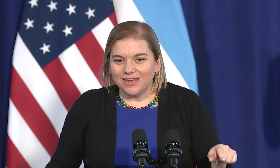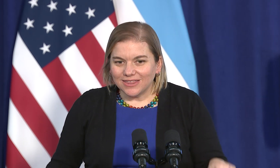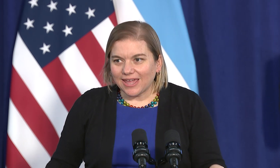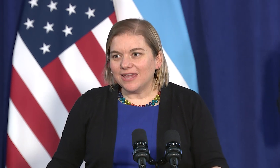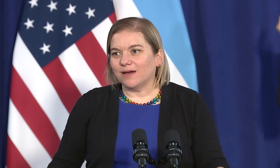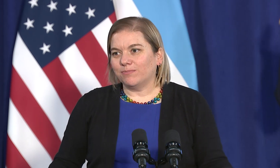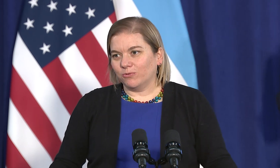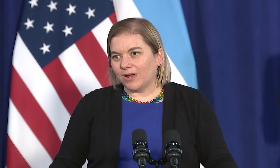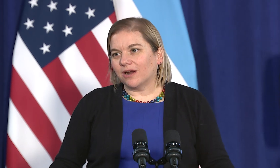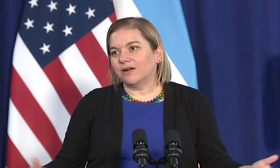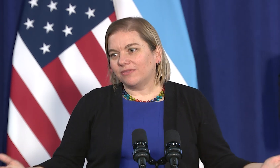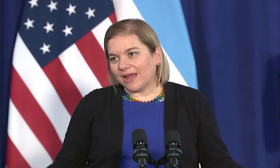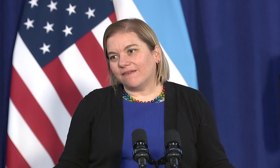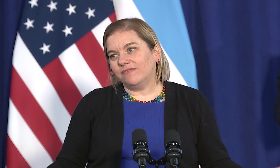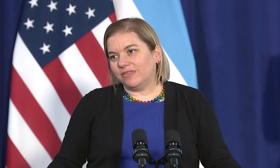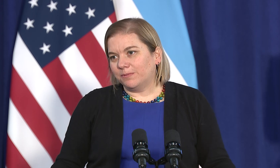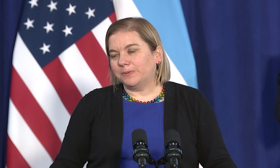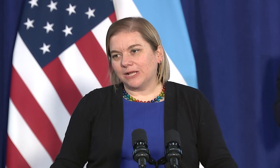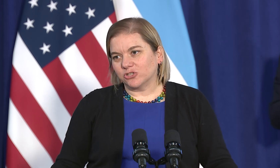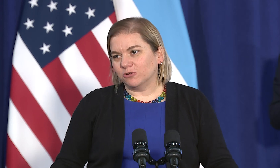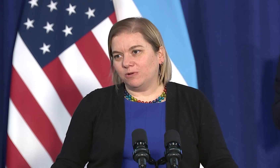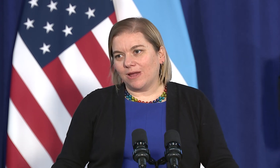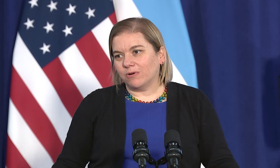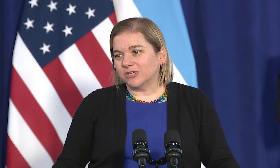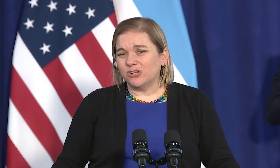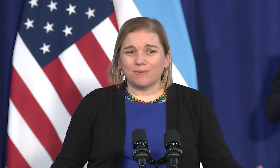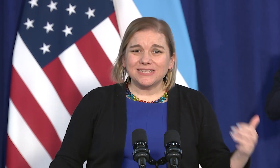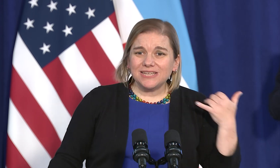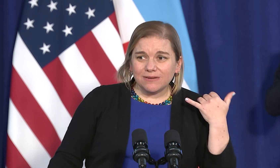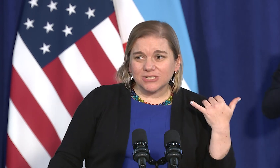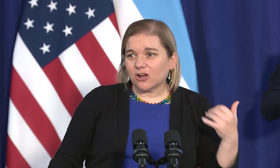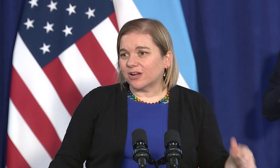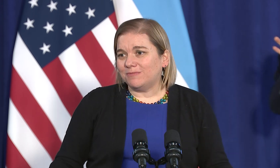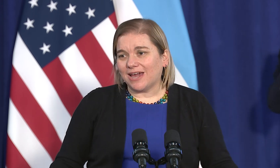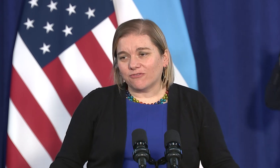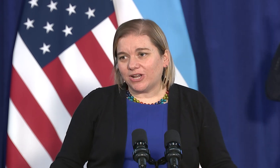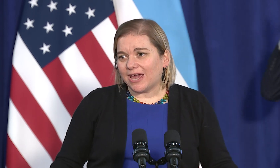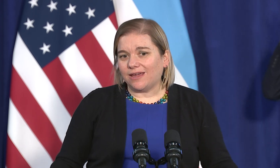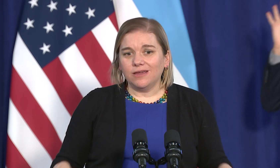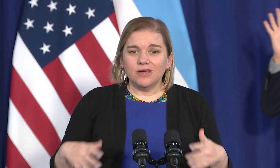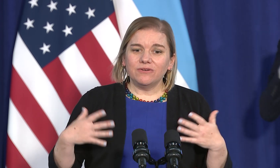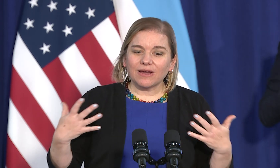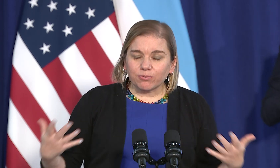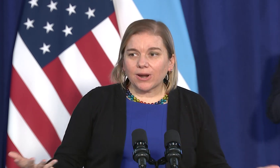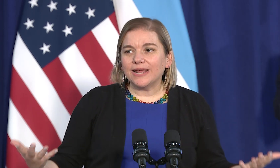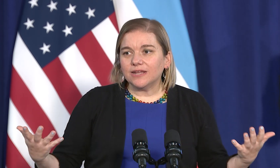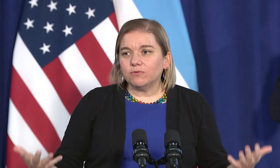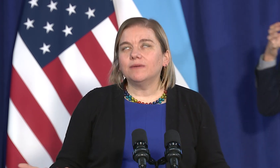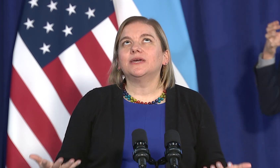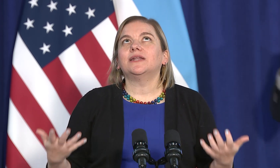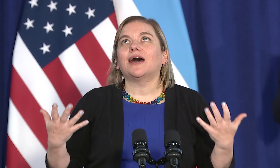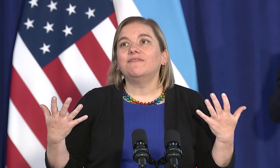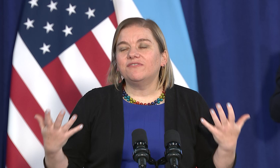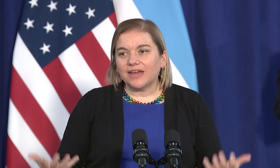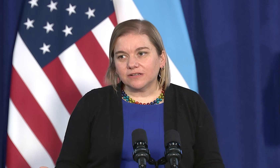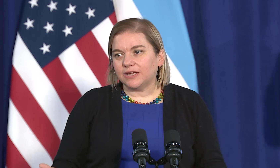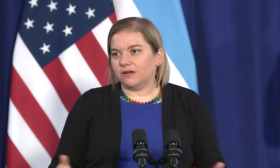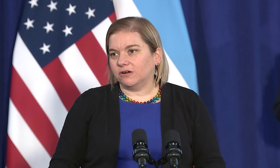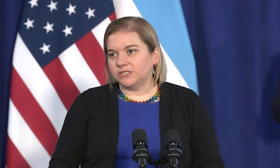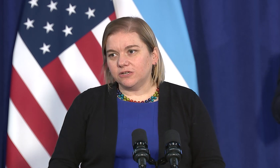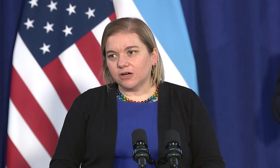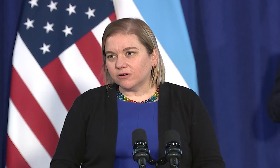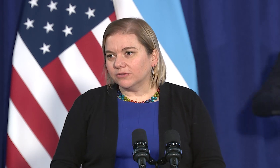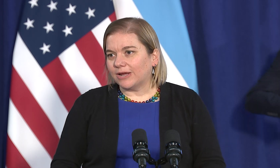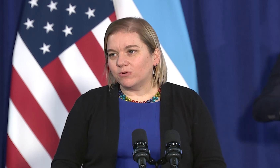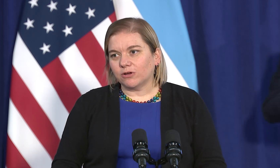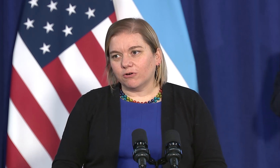in the camp where they have the potential to be way worse. You know, my team is talking to me every day. We've got pregnant women on